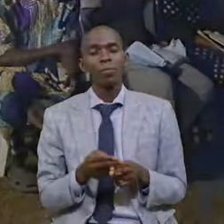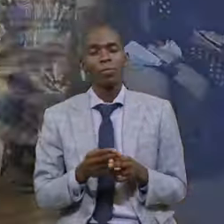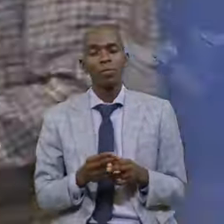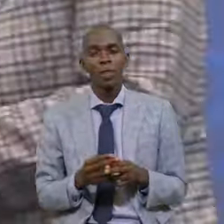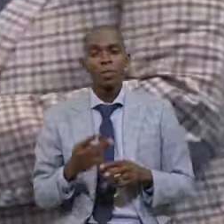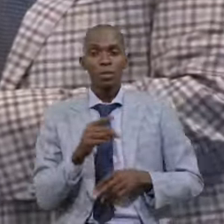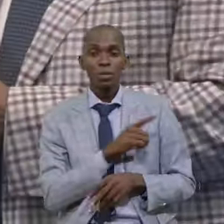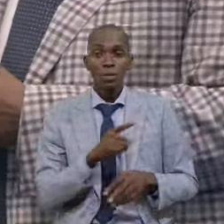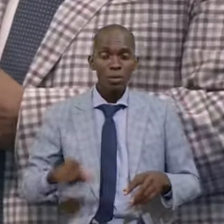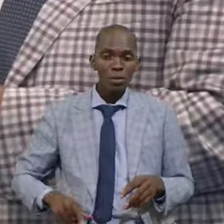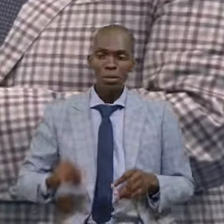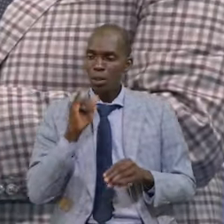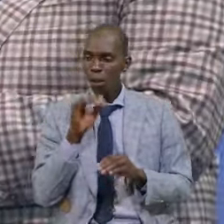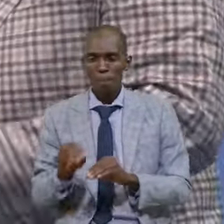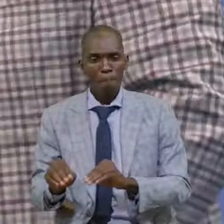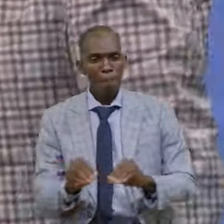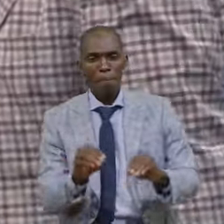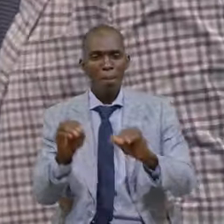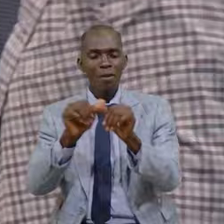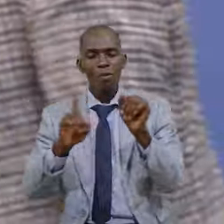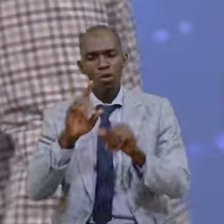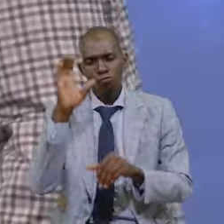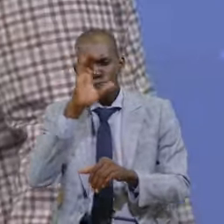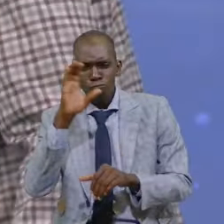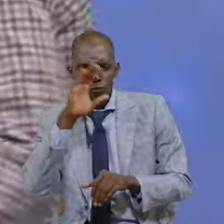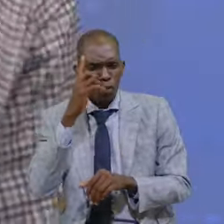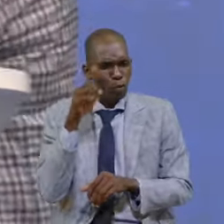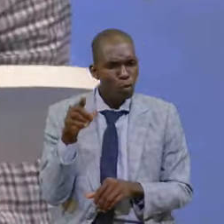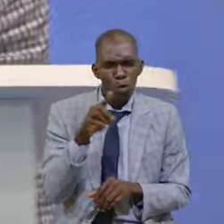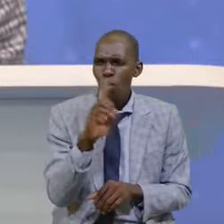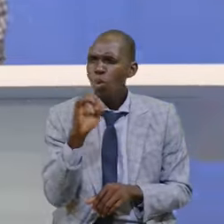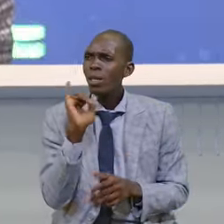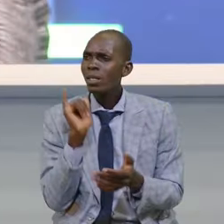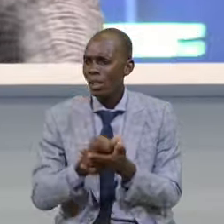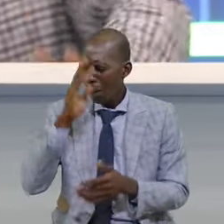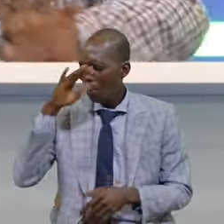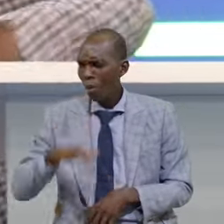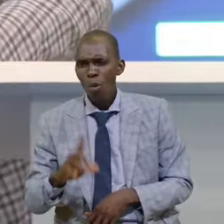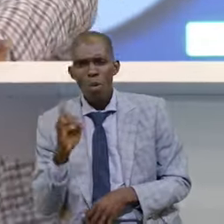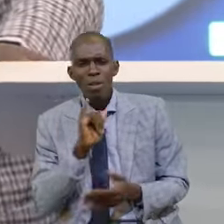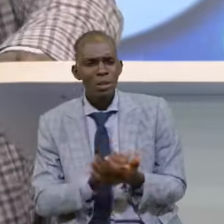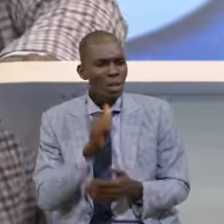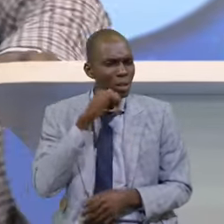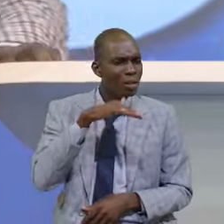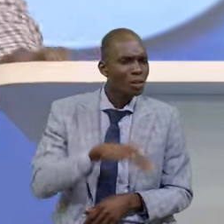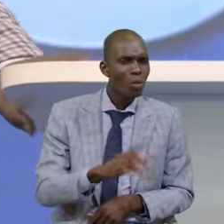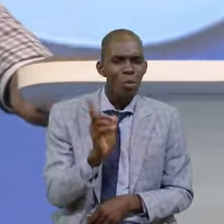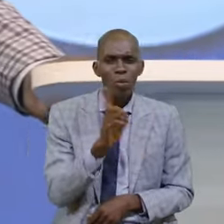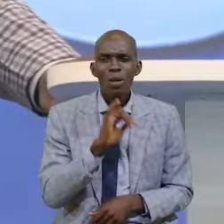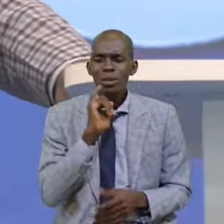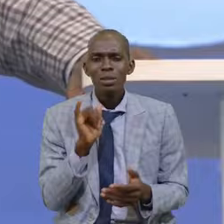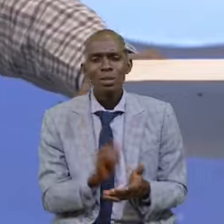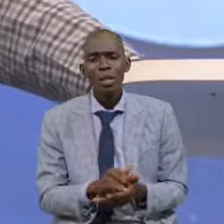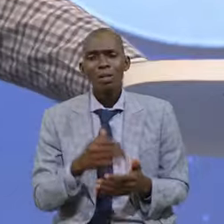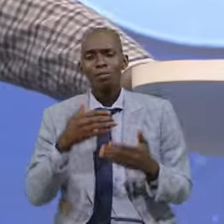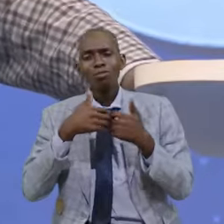going about, is looking for you. He says, where is that boy? Where is that girl? Where is that prodigal